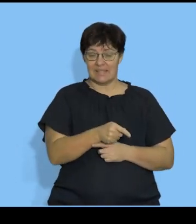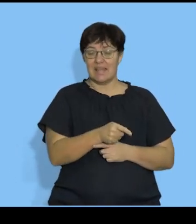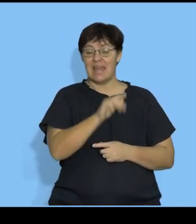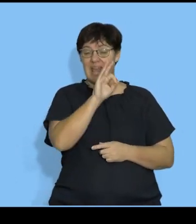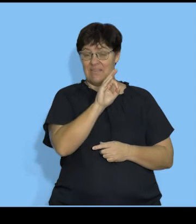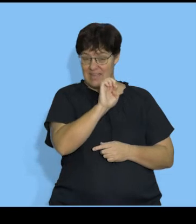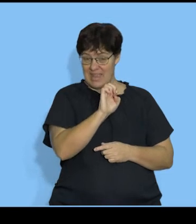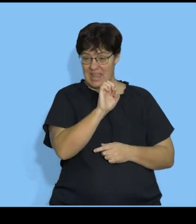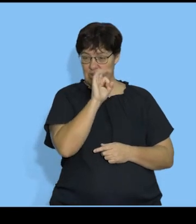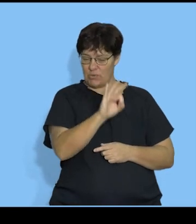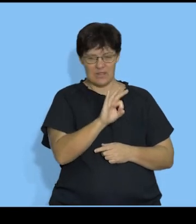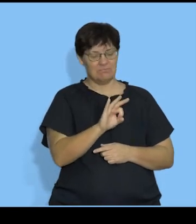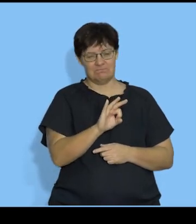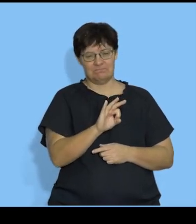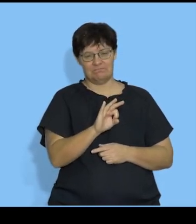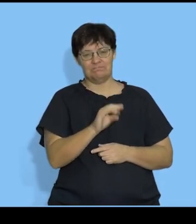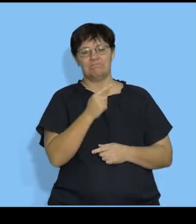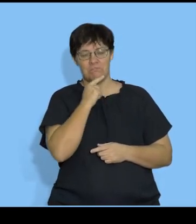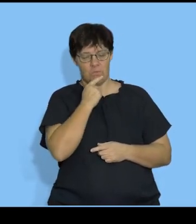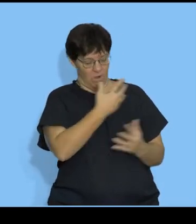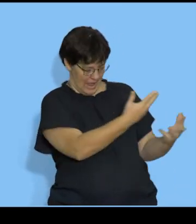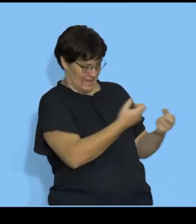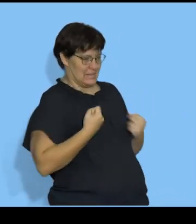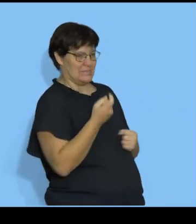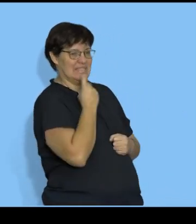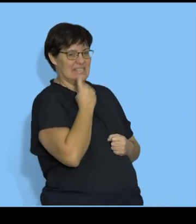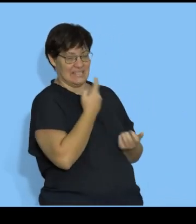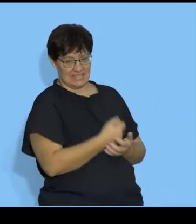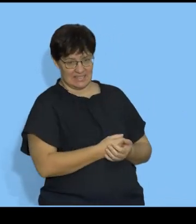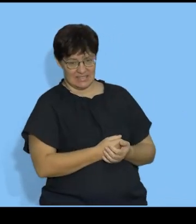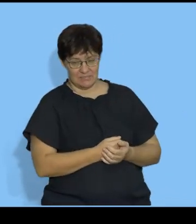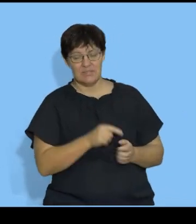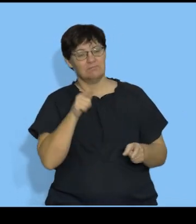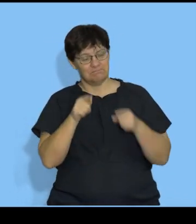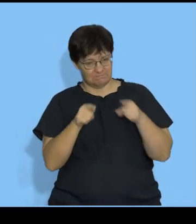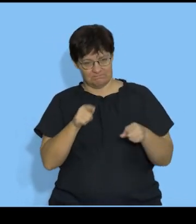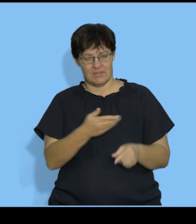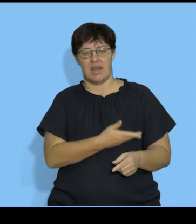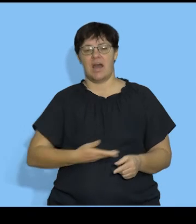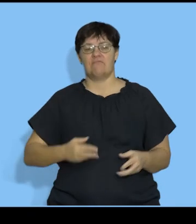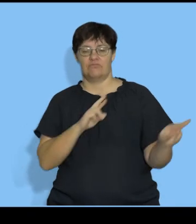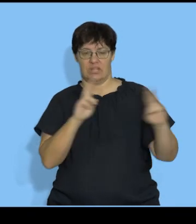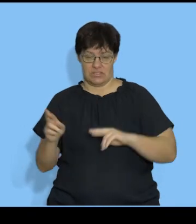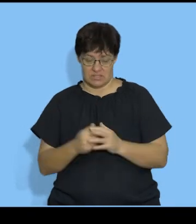3 is an oxidizing agent. So these are the two half reactions